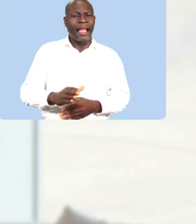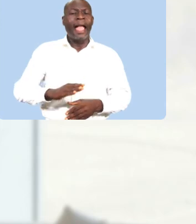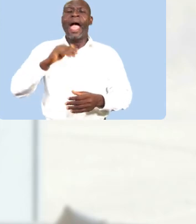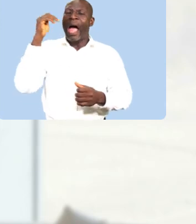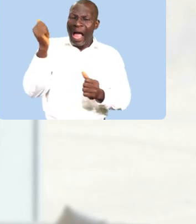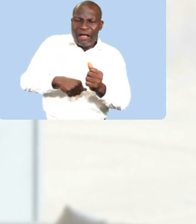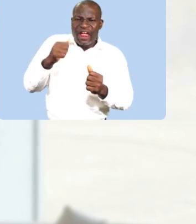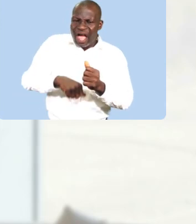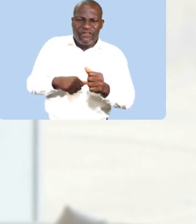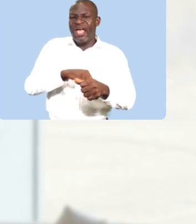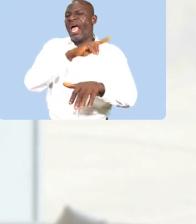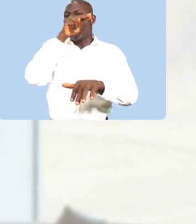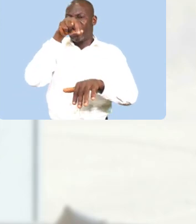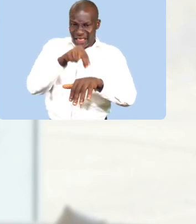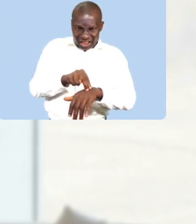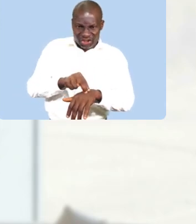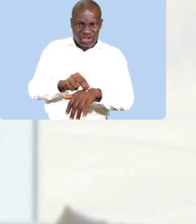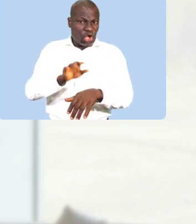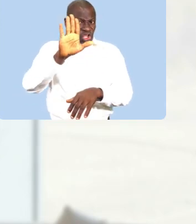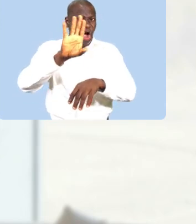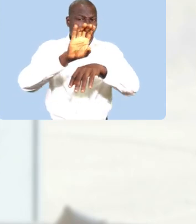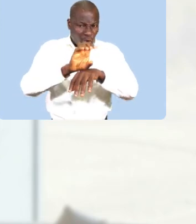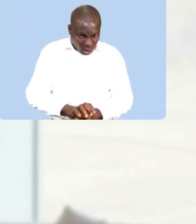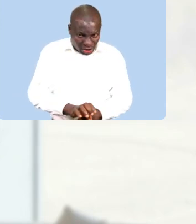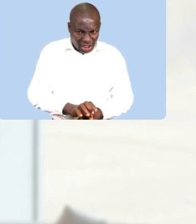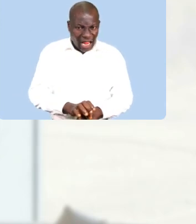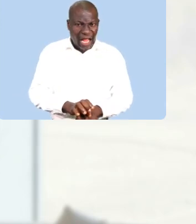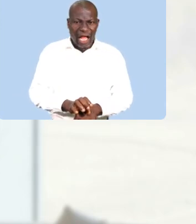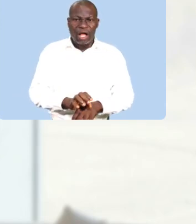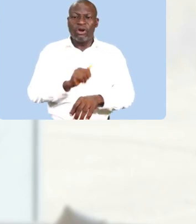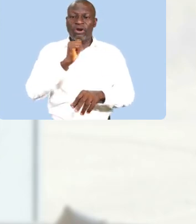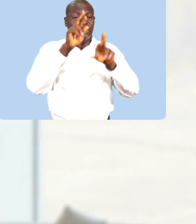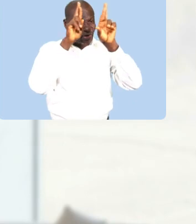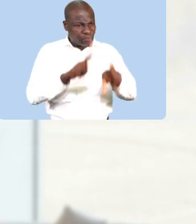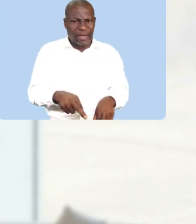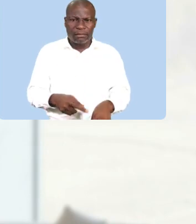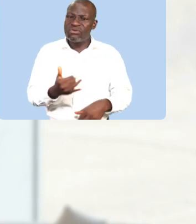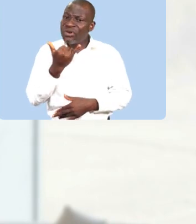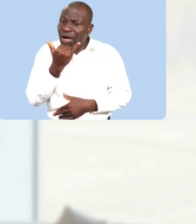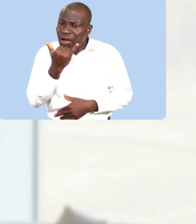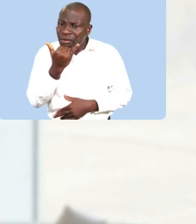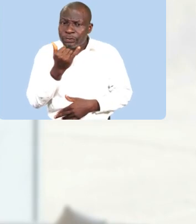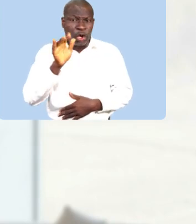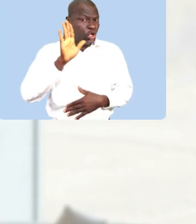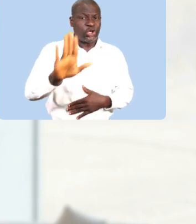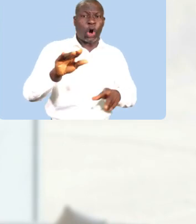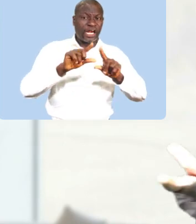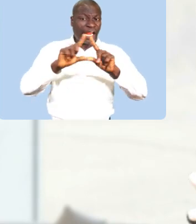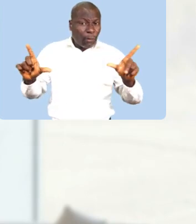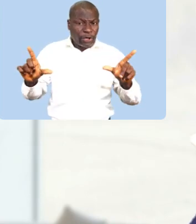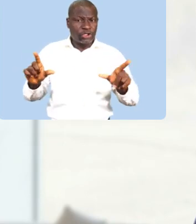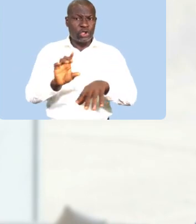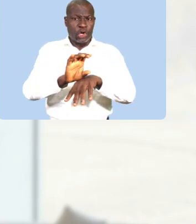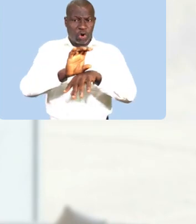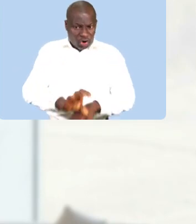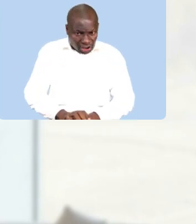who compromising your language and your culture, you are no longer a nation. Now I know, sir, intellectuals, no,